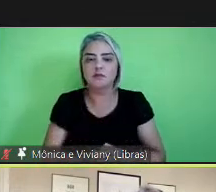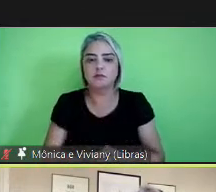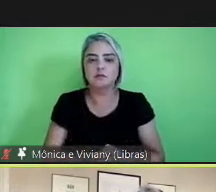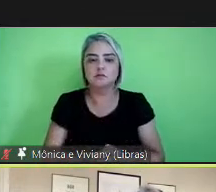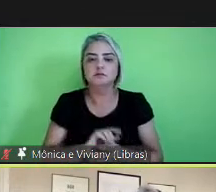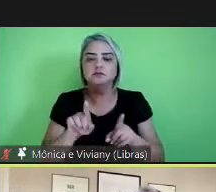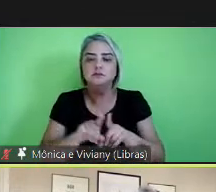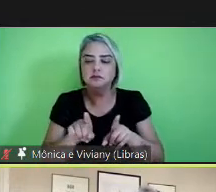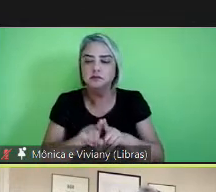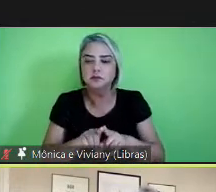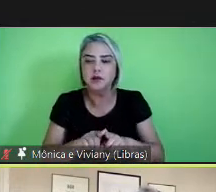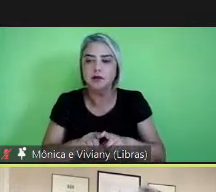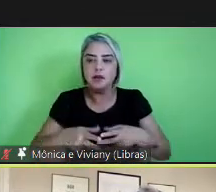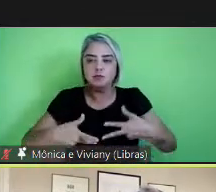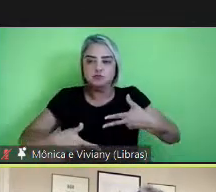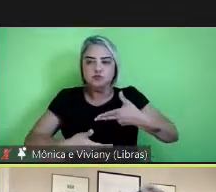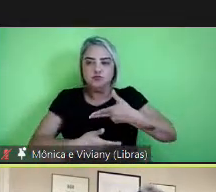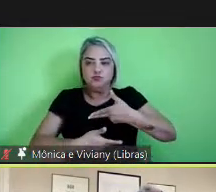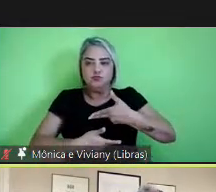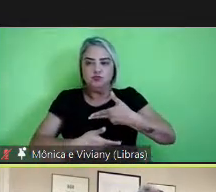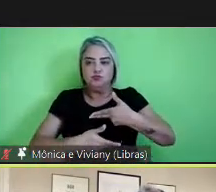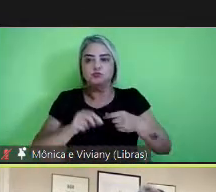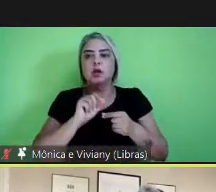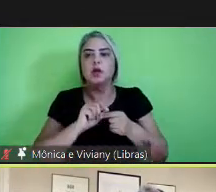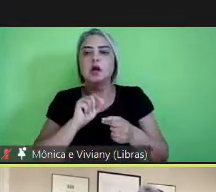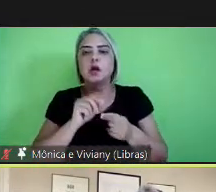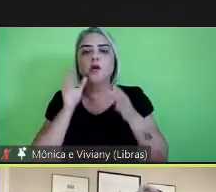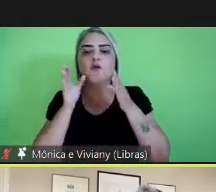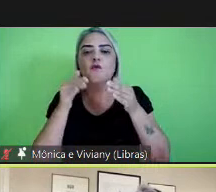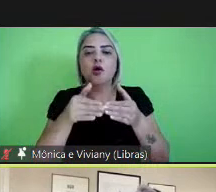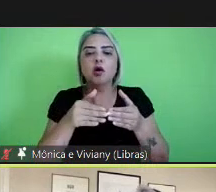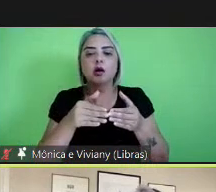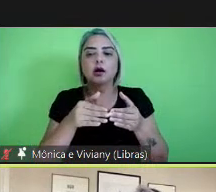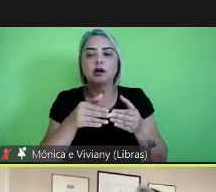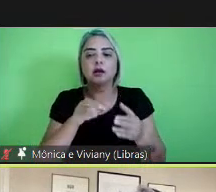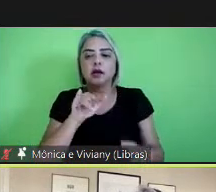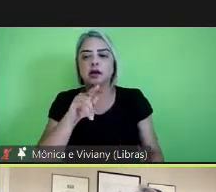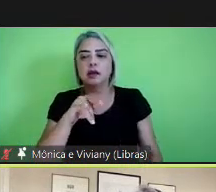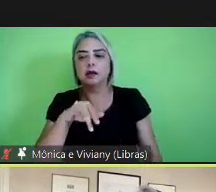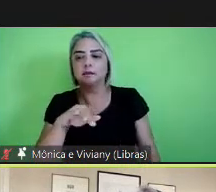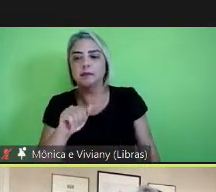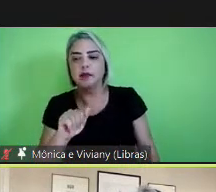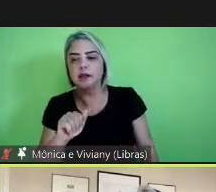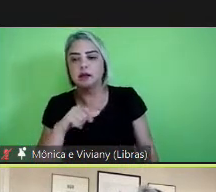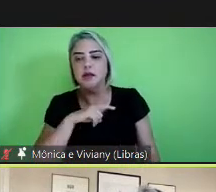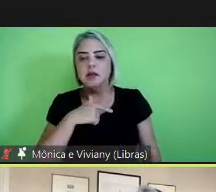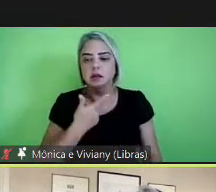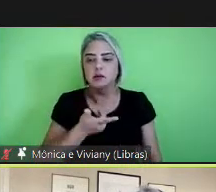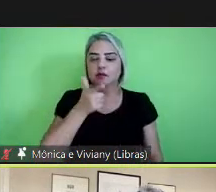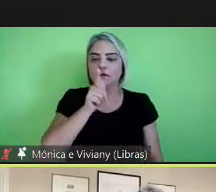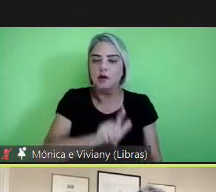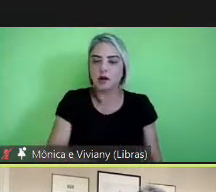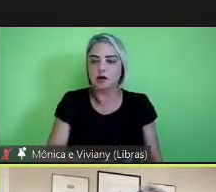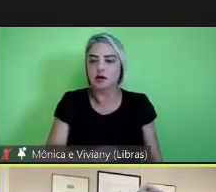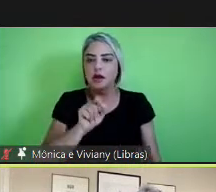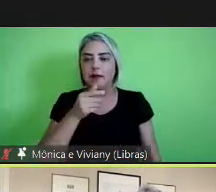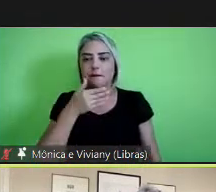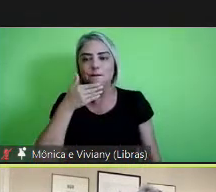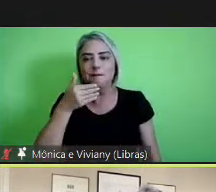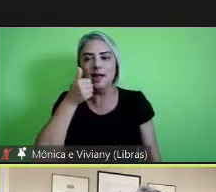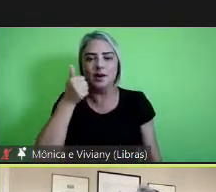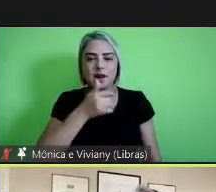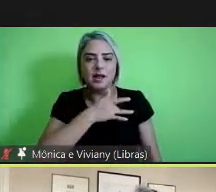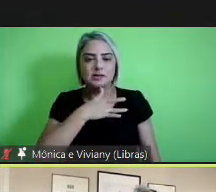Again, the focus, as Jimena mentioned, and I'm mentioning over and over, should be on improving health and well-being rather